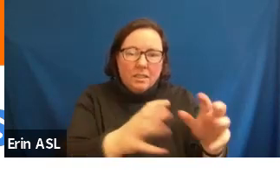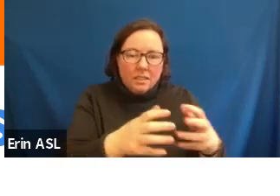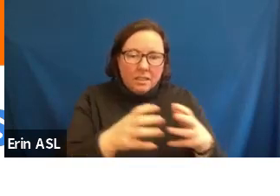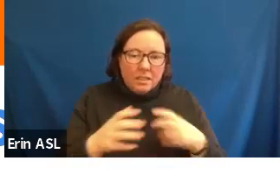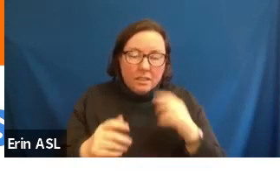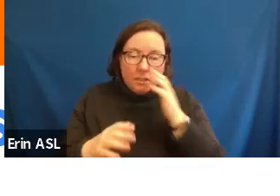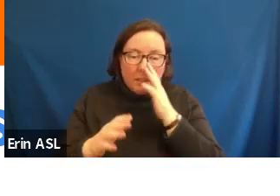way to explain it.